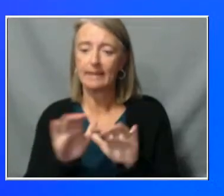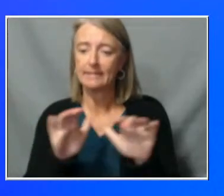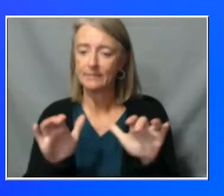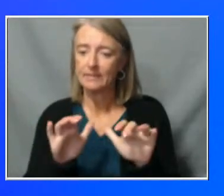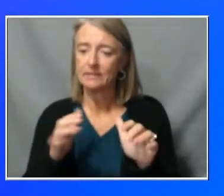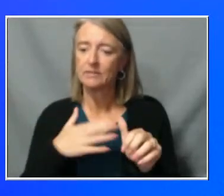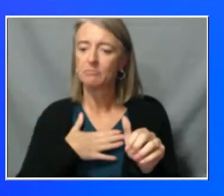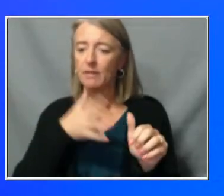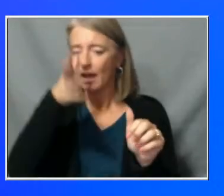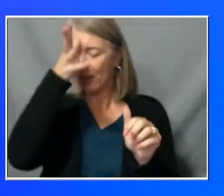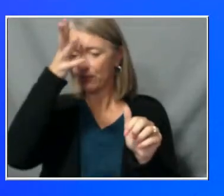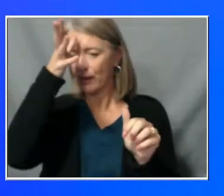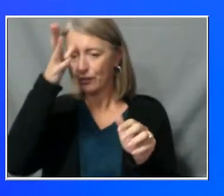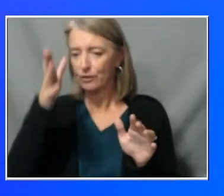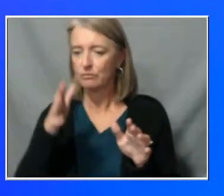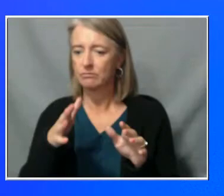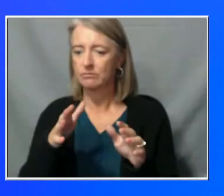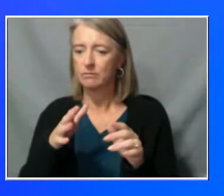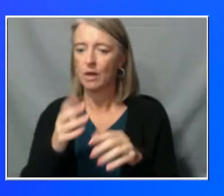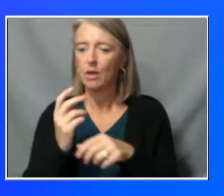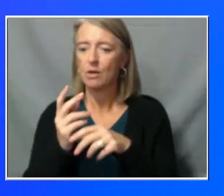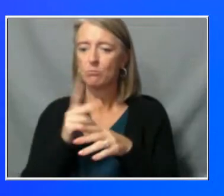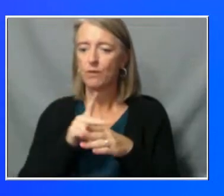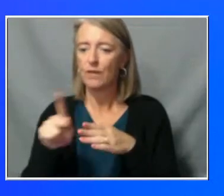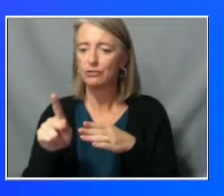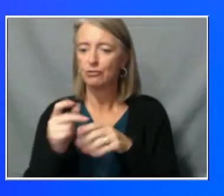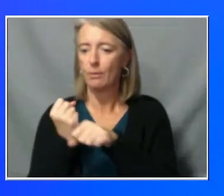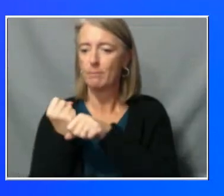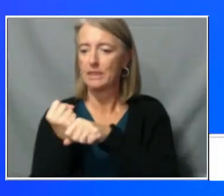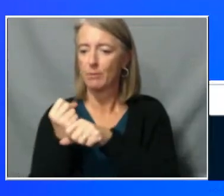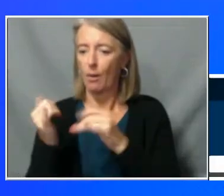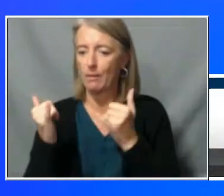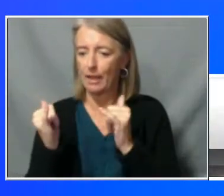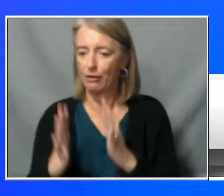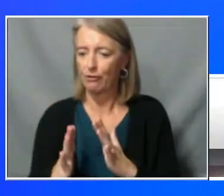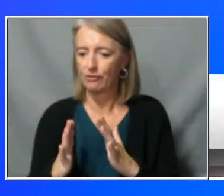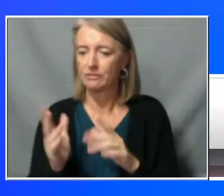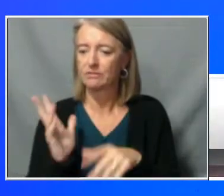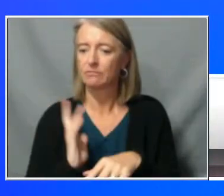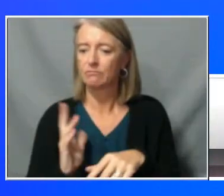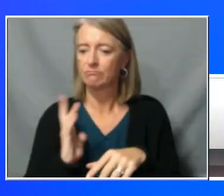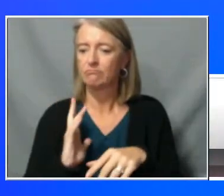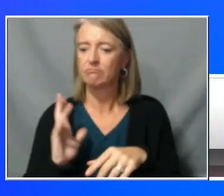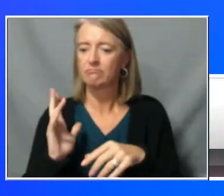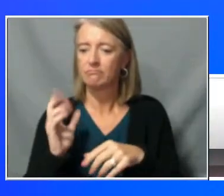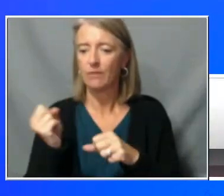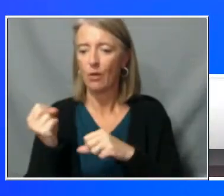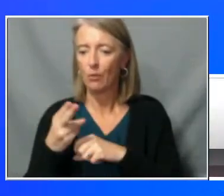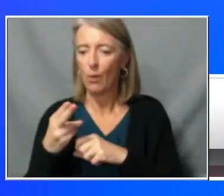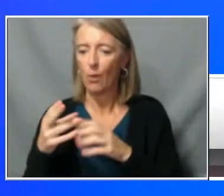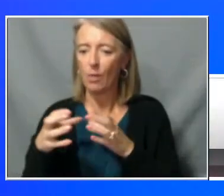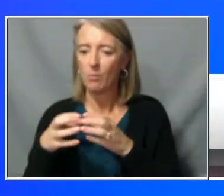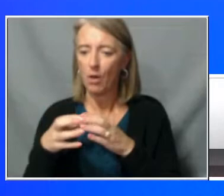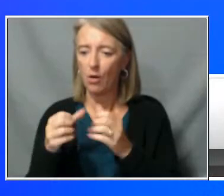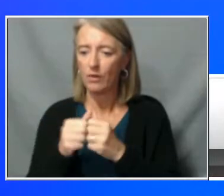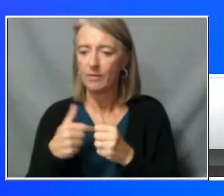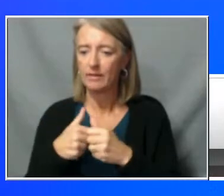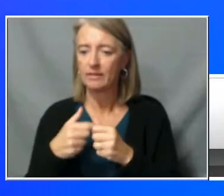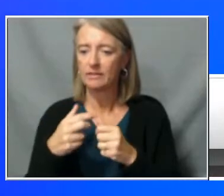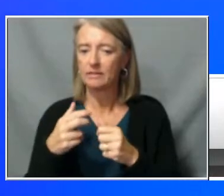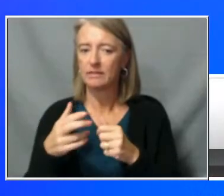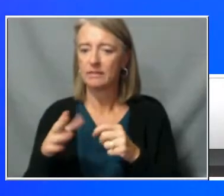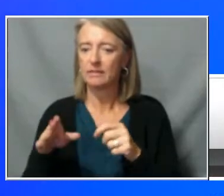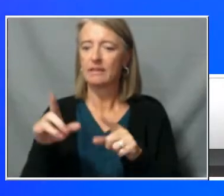father was a professional baseball player, and so I used to get out and he'd throw the ball at me and I'd knock me